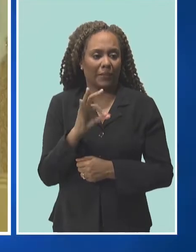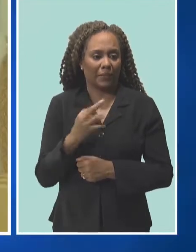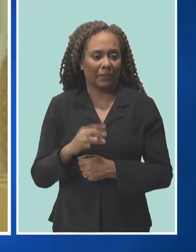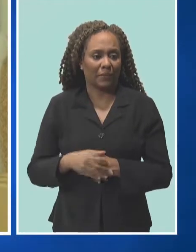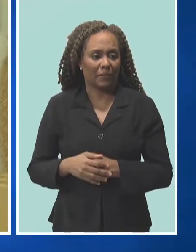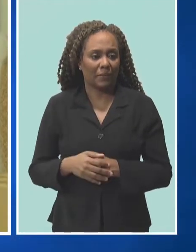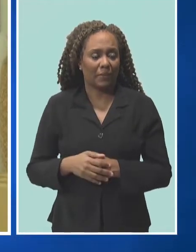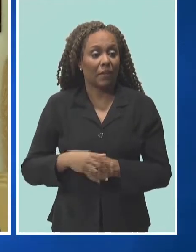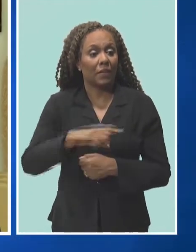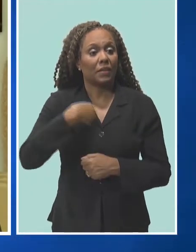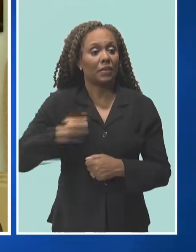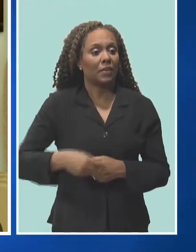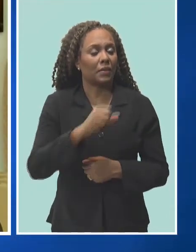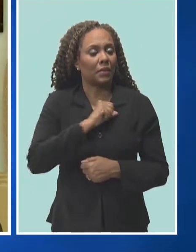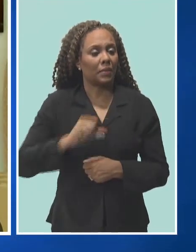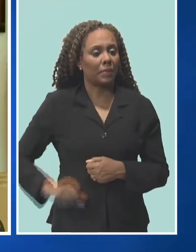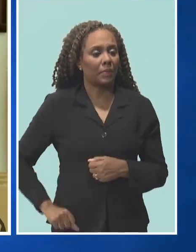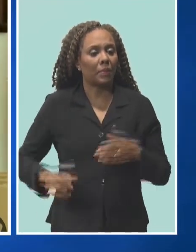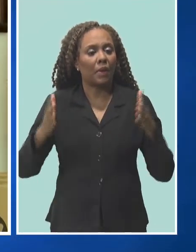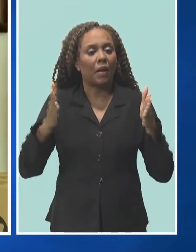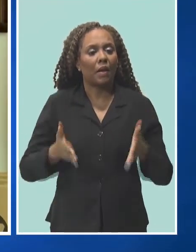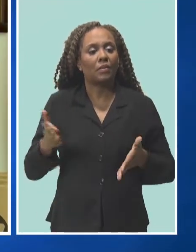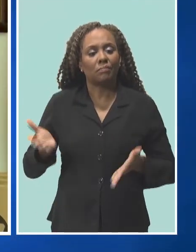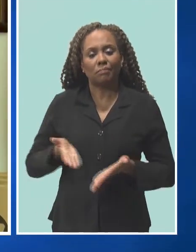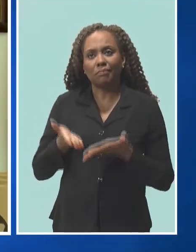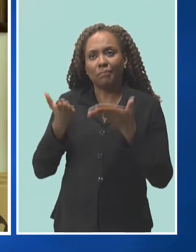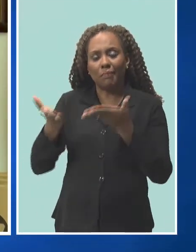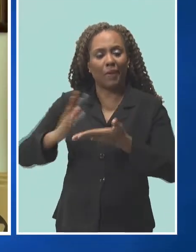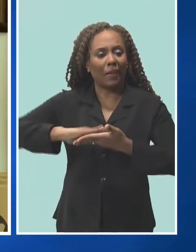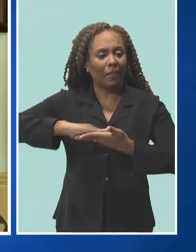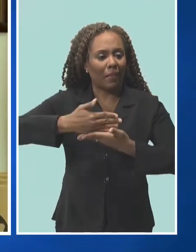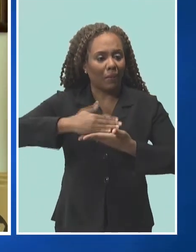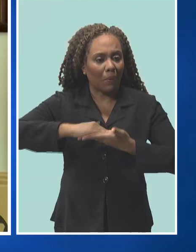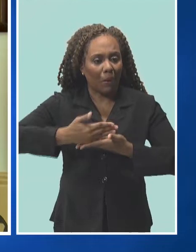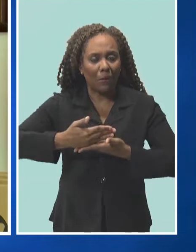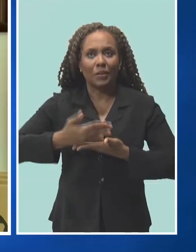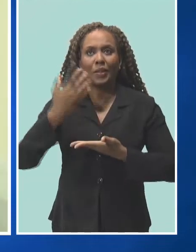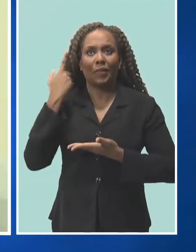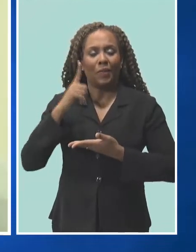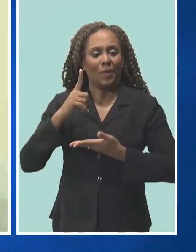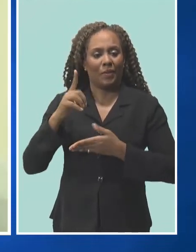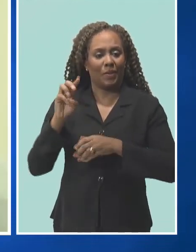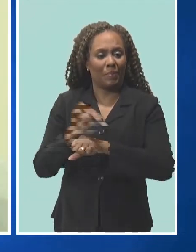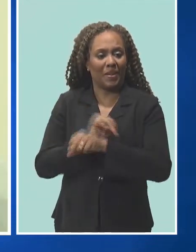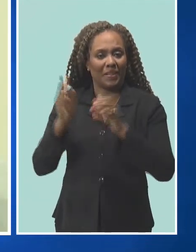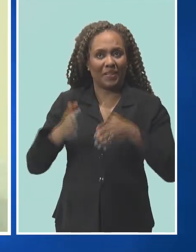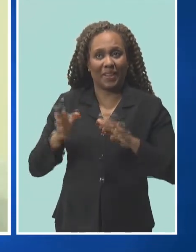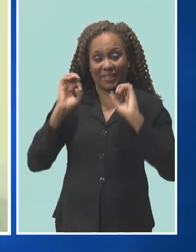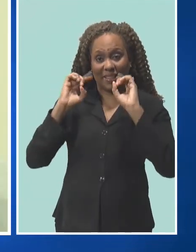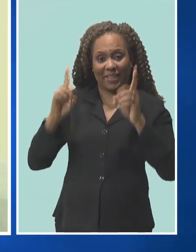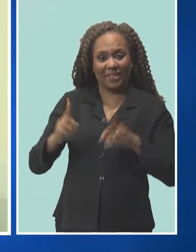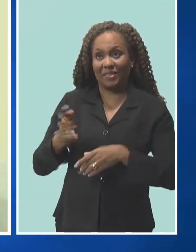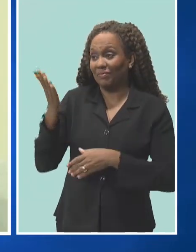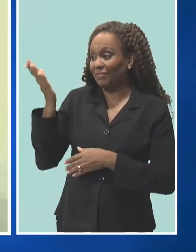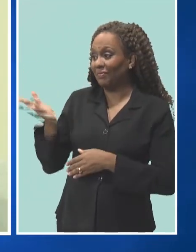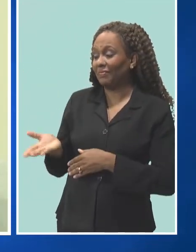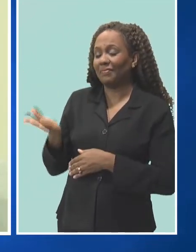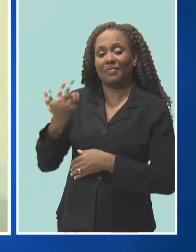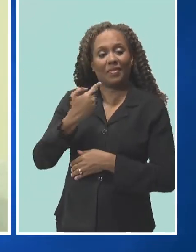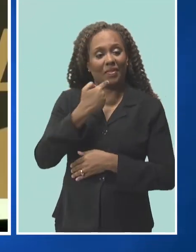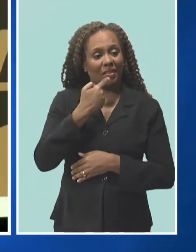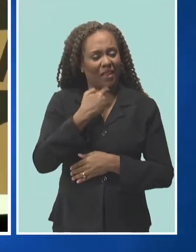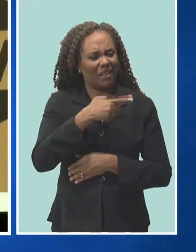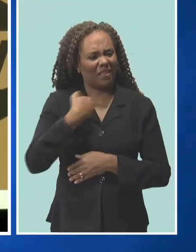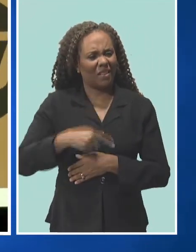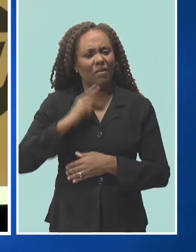the Chinese ambassador to Barbados, Yang Zhusheng, presented several laptops to Education Minister Santia Bradshaw. Now, he says his country